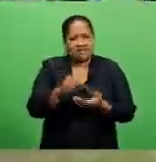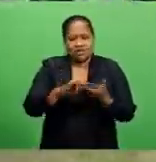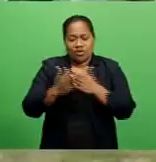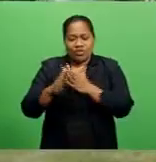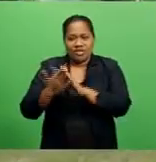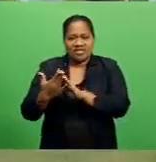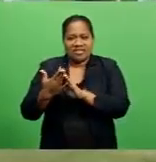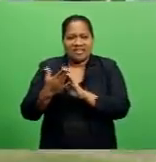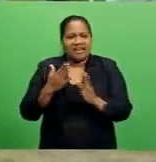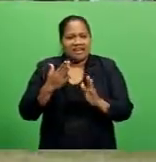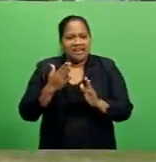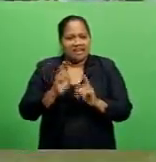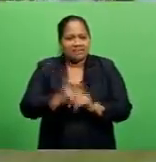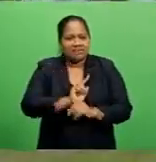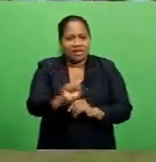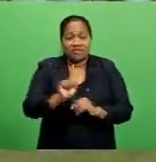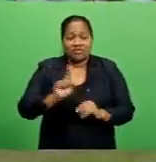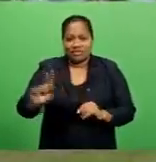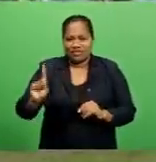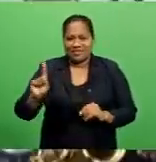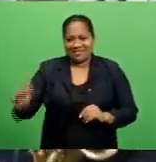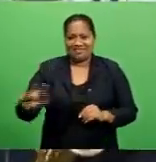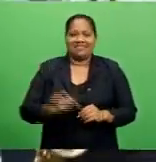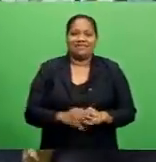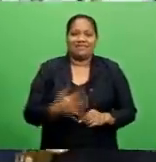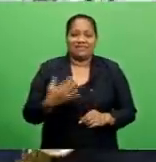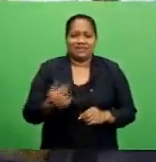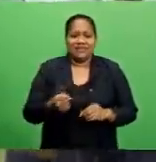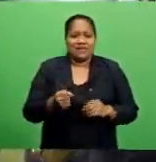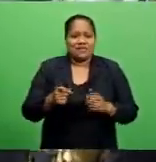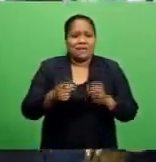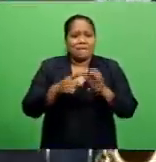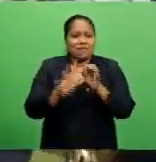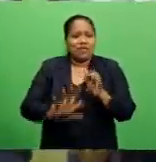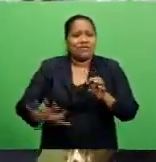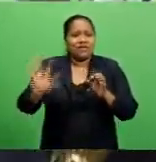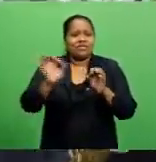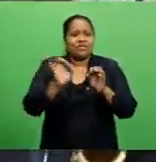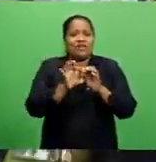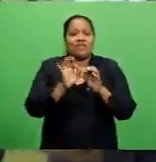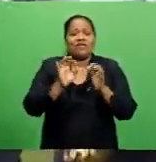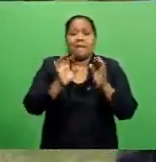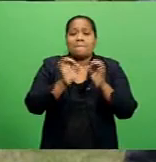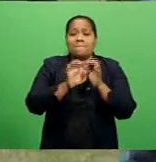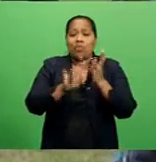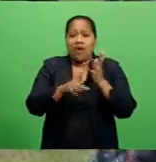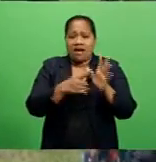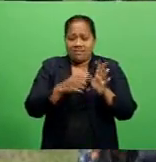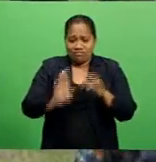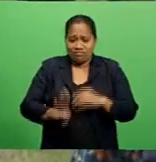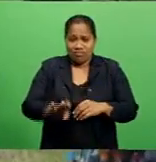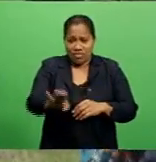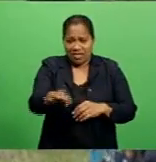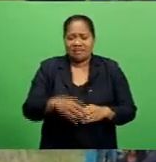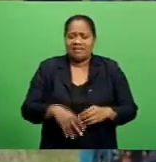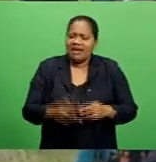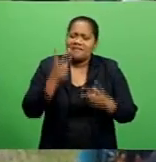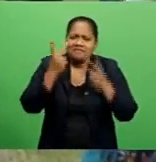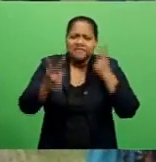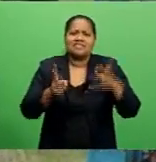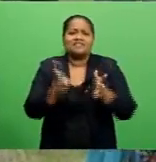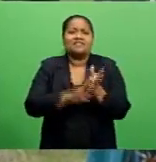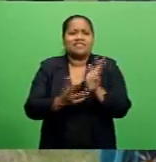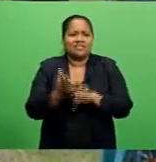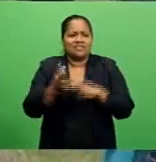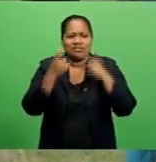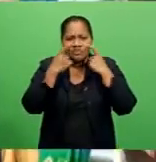Maduata, the band made it right across to the province of Moa, the most affected by tropical cyclone Yasa, visiting villages to display their